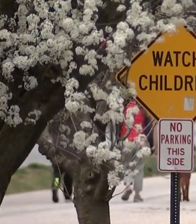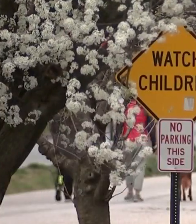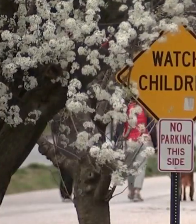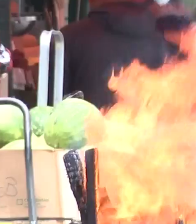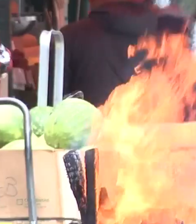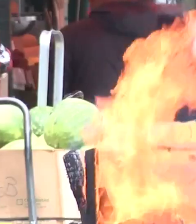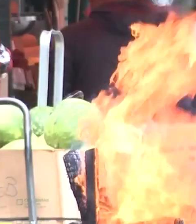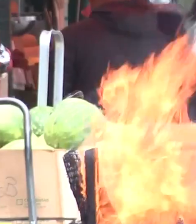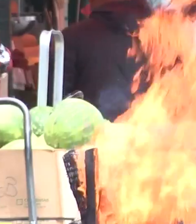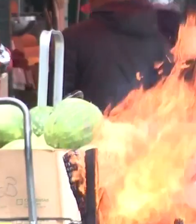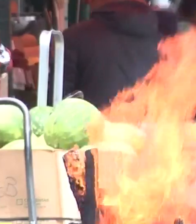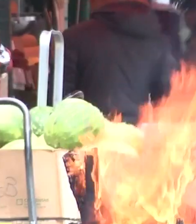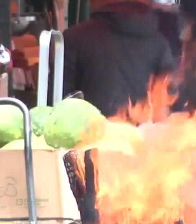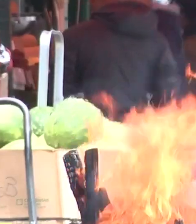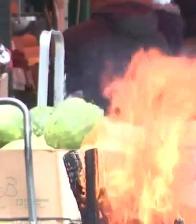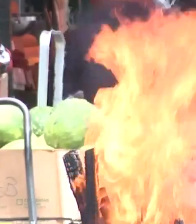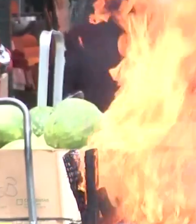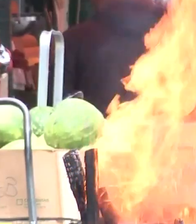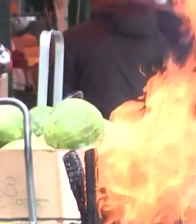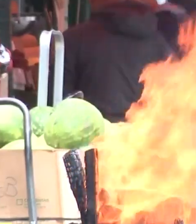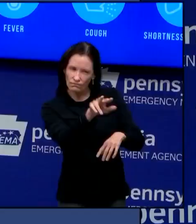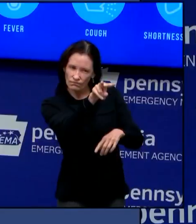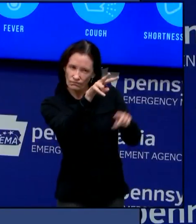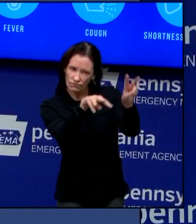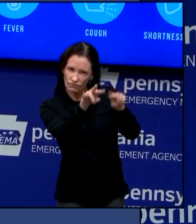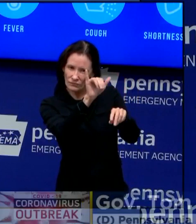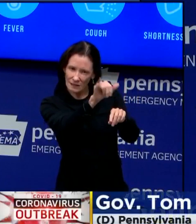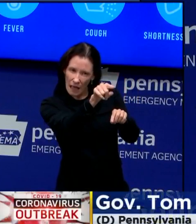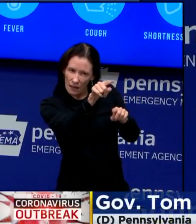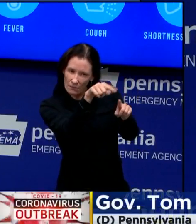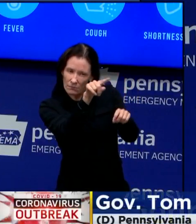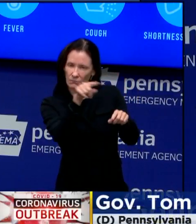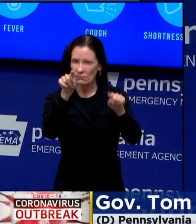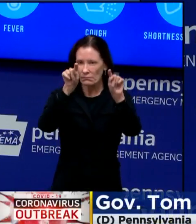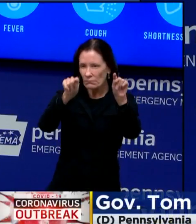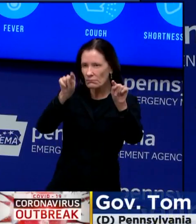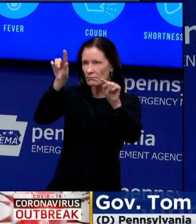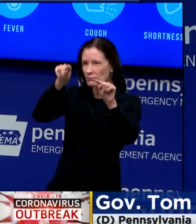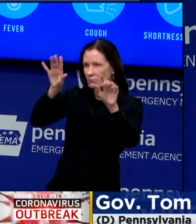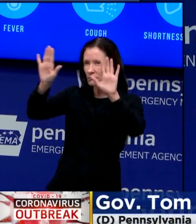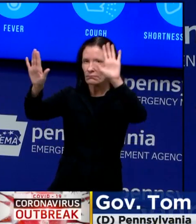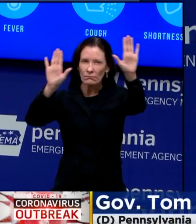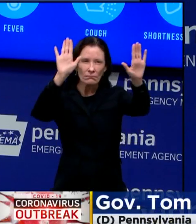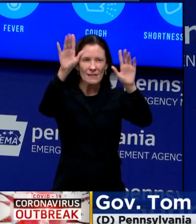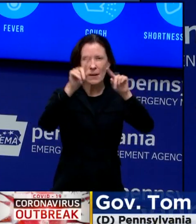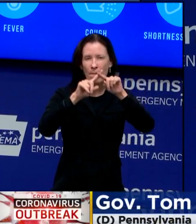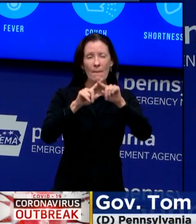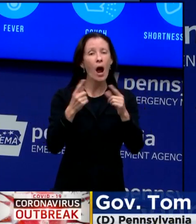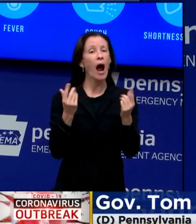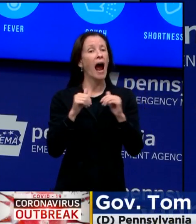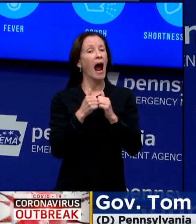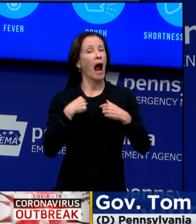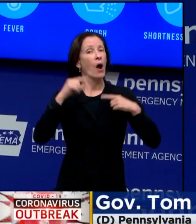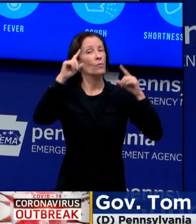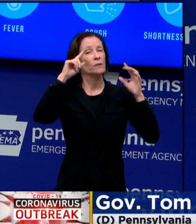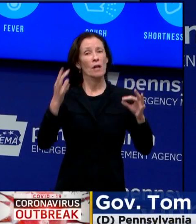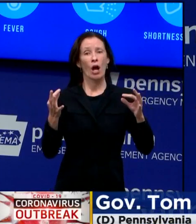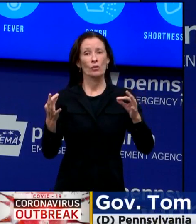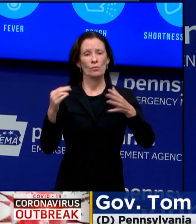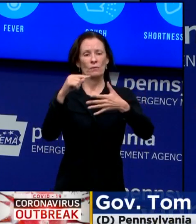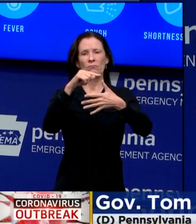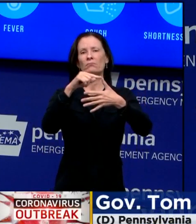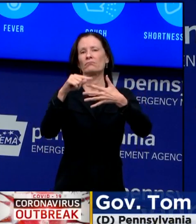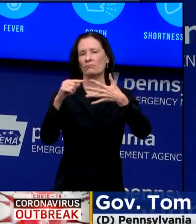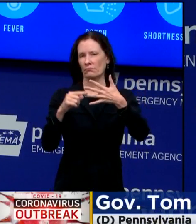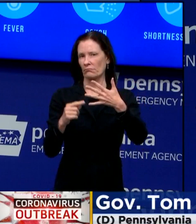May 8th to move into the first reopening phase. The initial benchmark we're setting is for the population to have an average of less